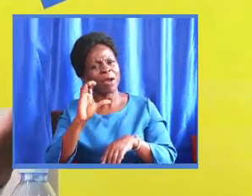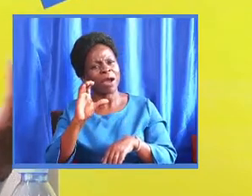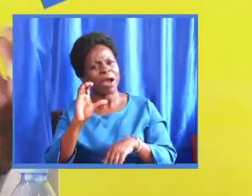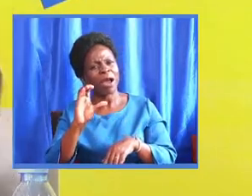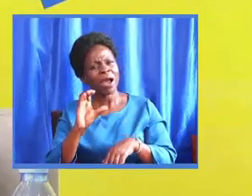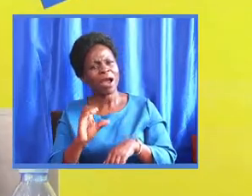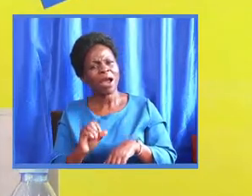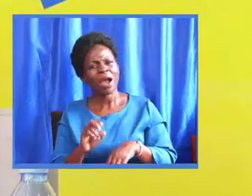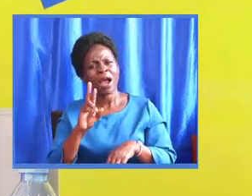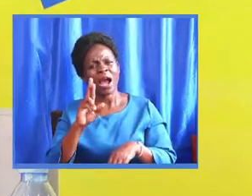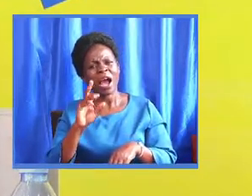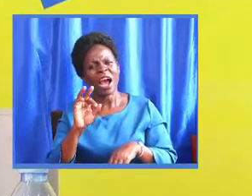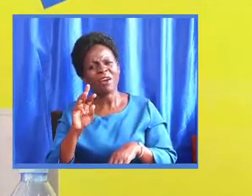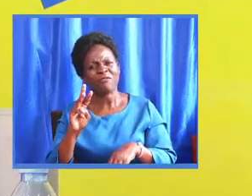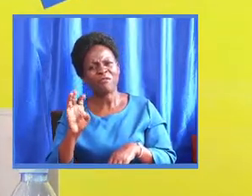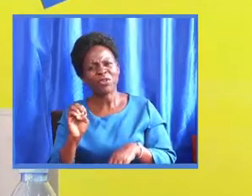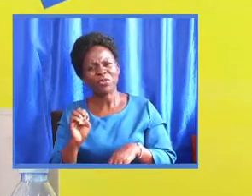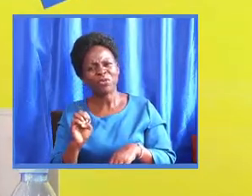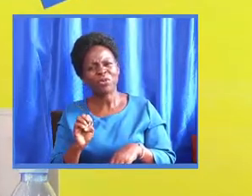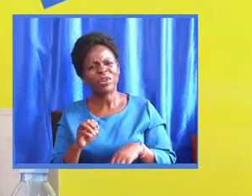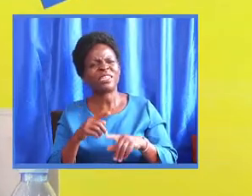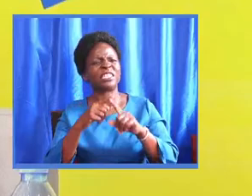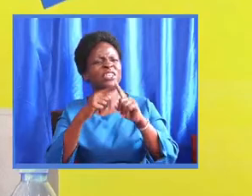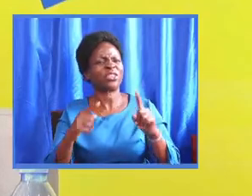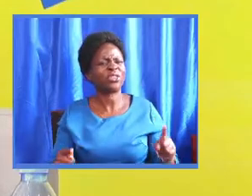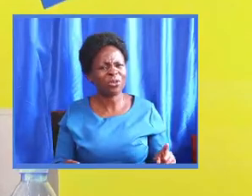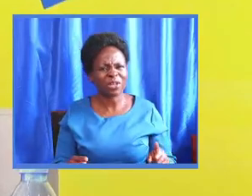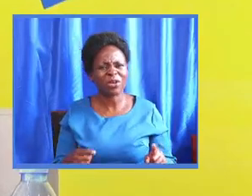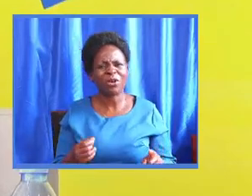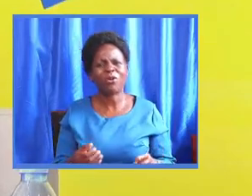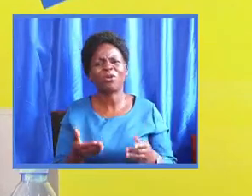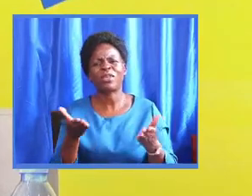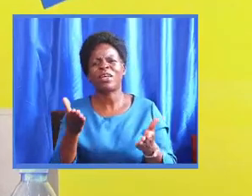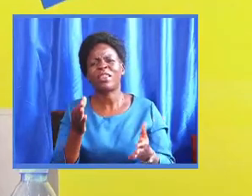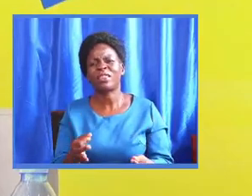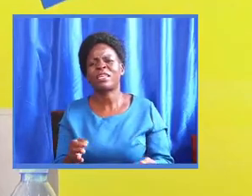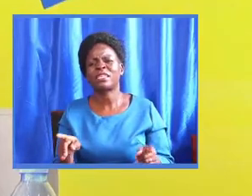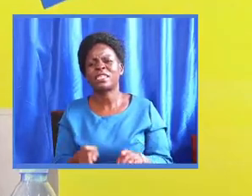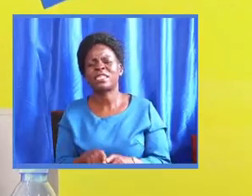curfew in theory? You know, things like that.